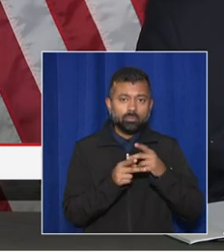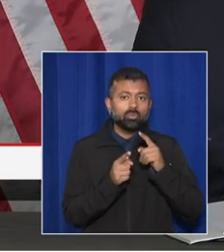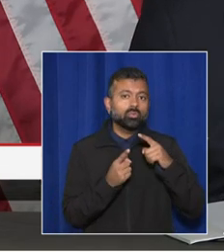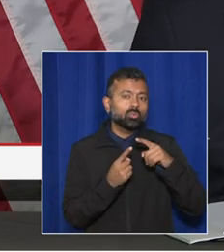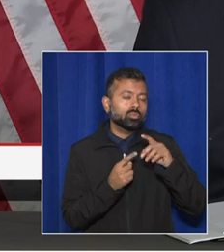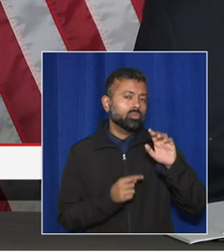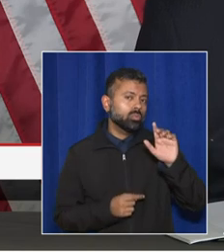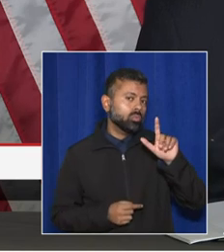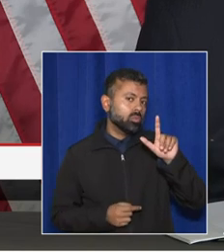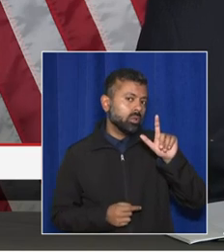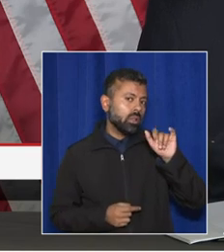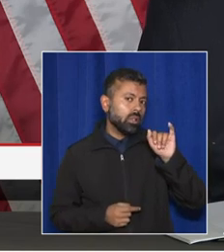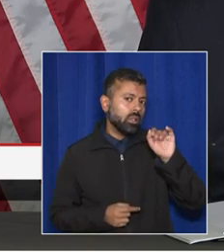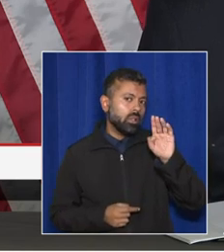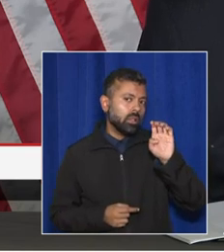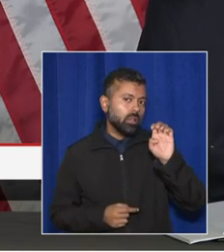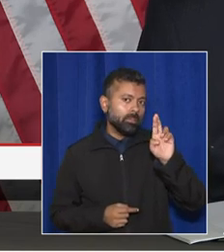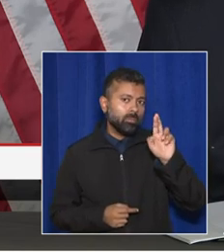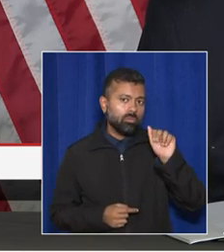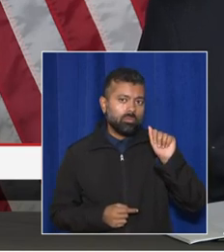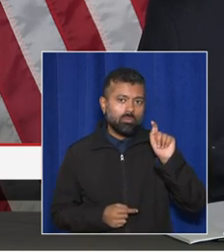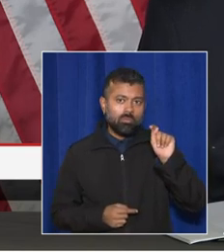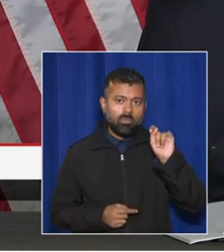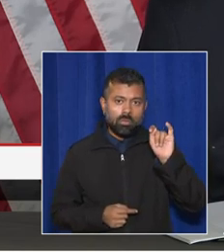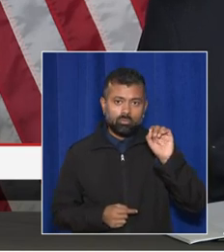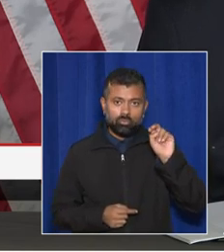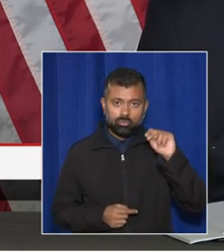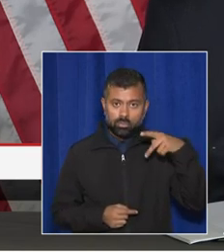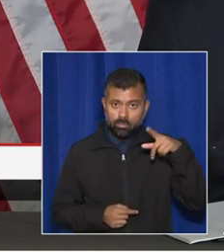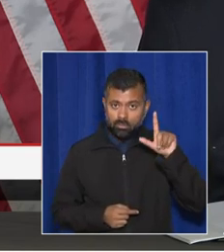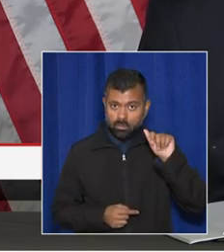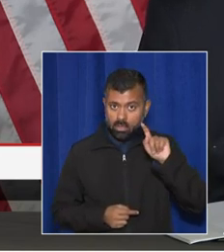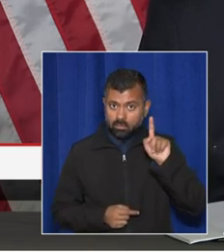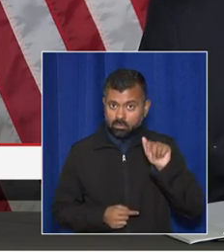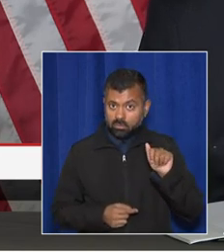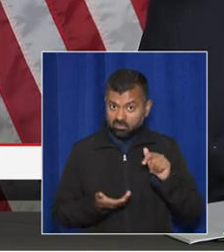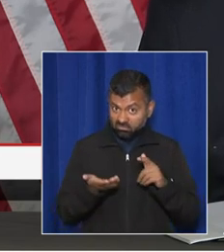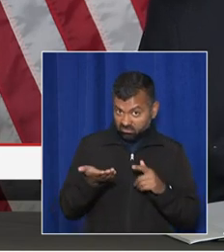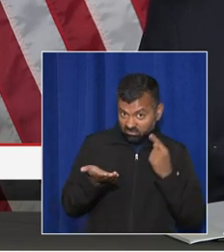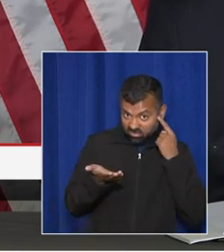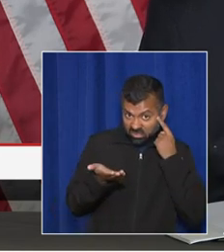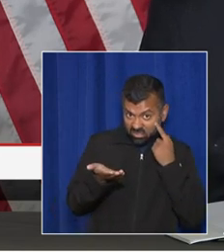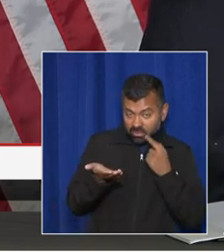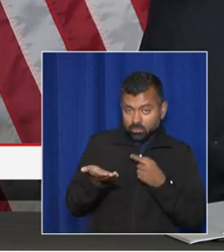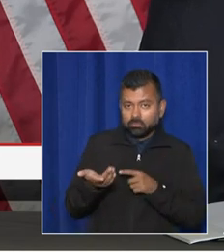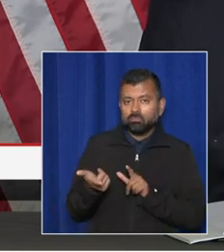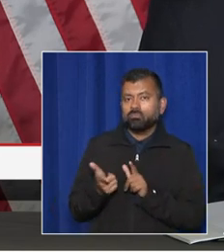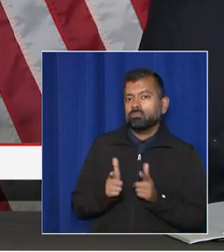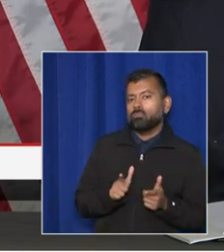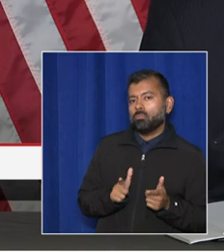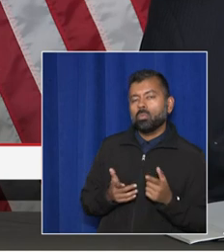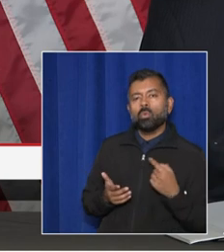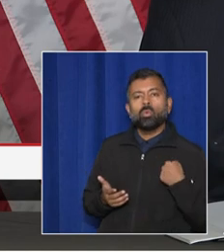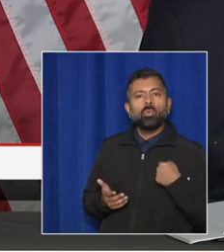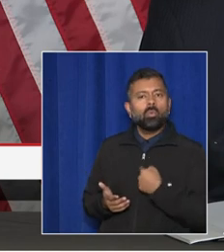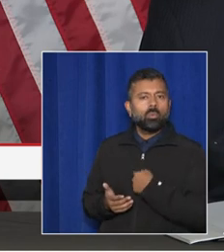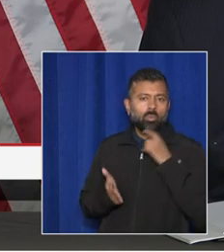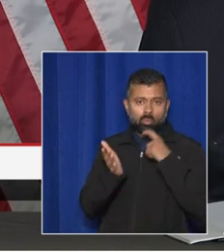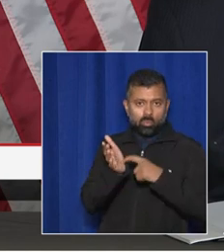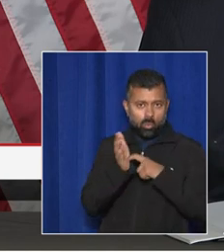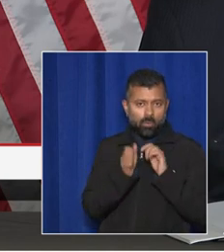have a discussion, a citywide discussion about how we will honor the nation's